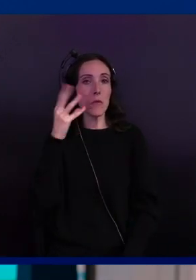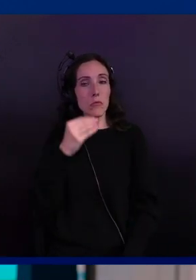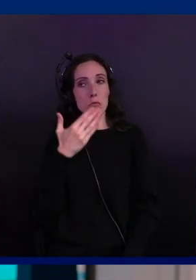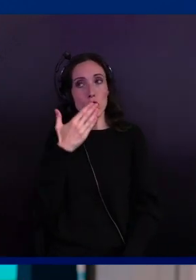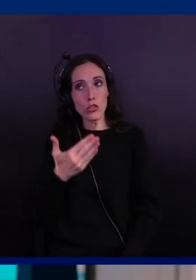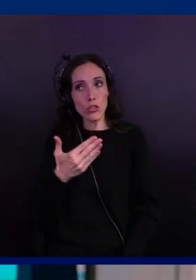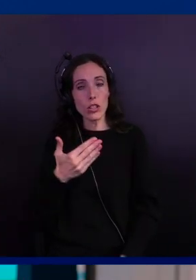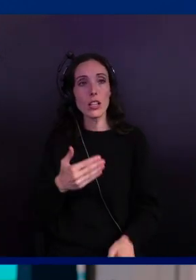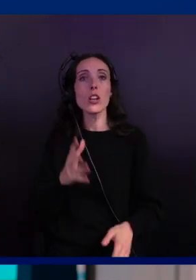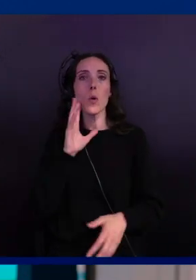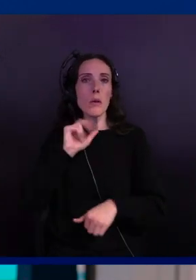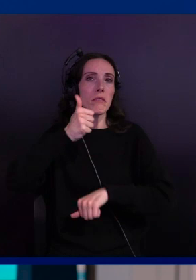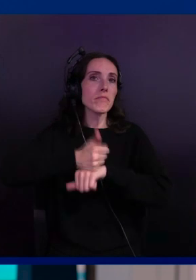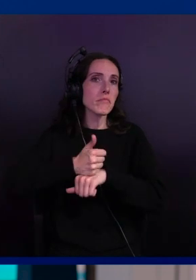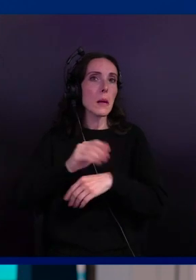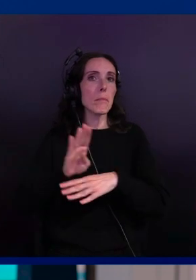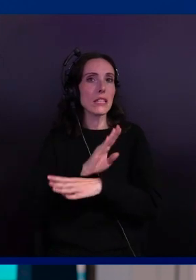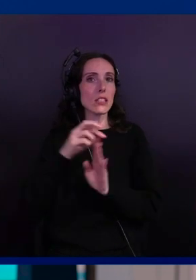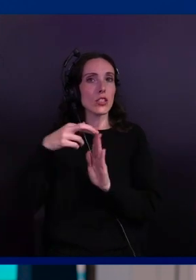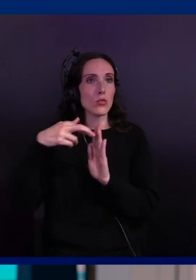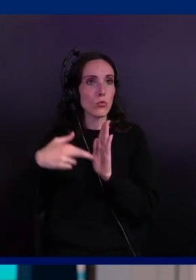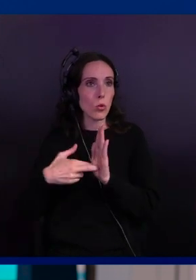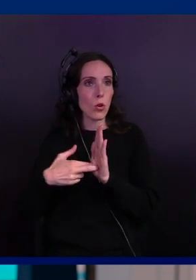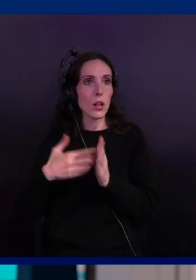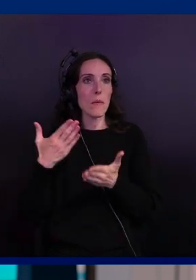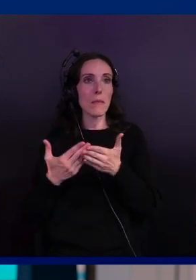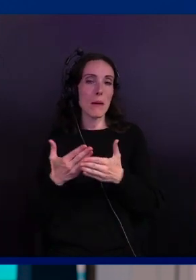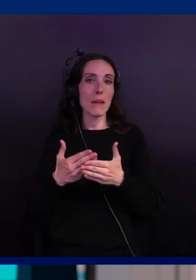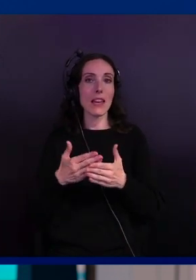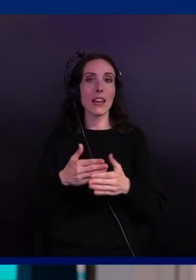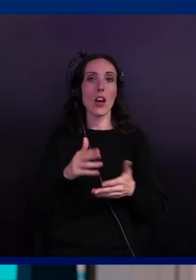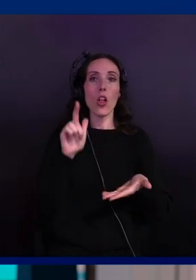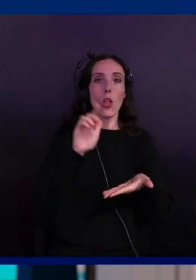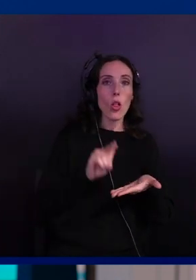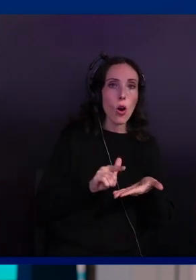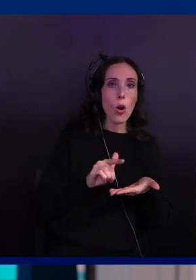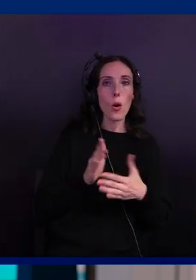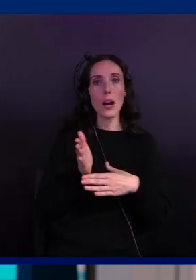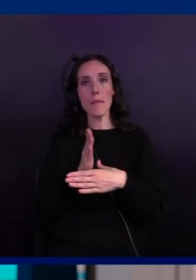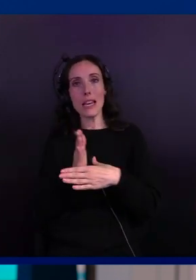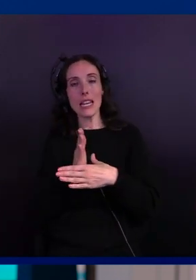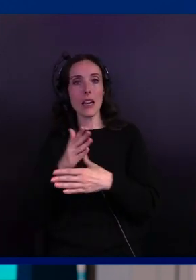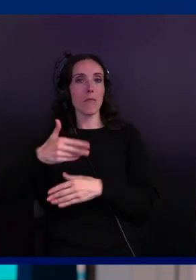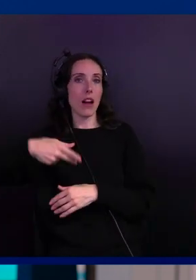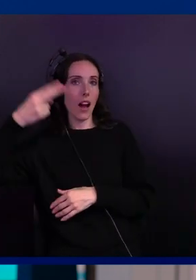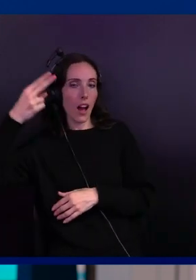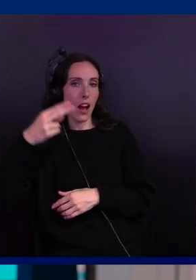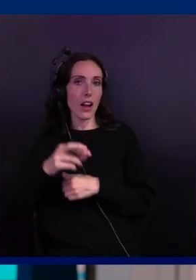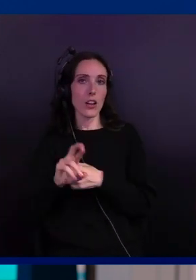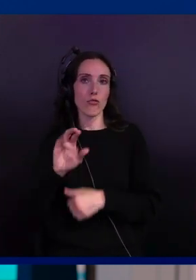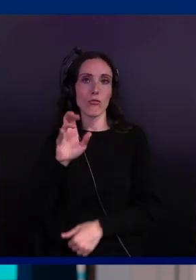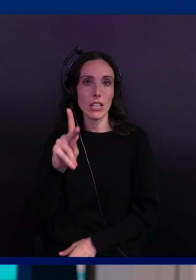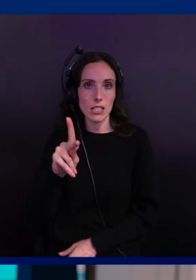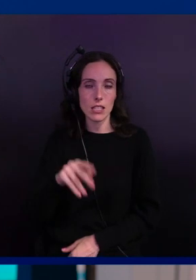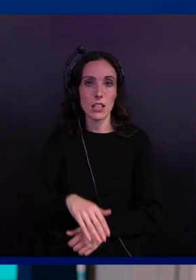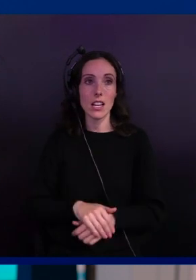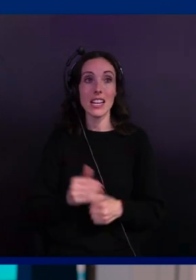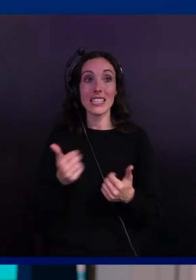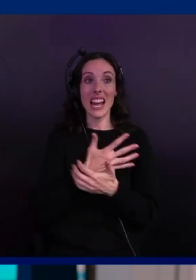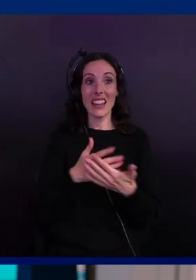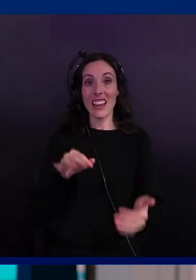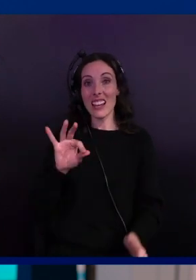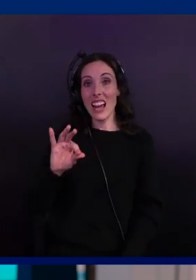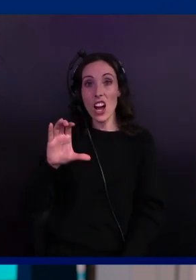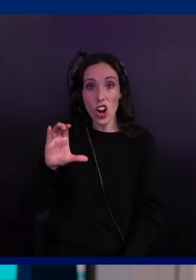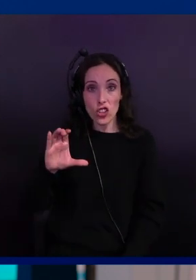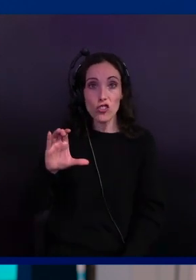some business rule to define your high risk, medium risk, and low risk. If you look at here, anything about 900 here